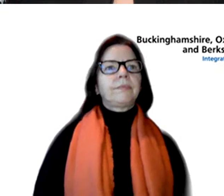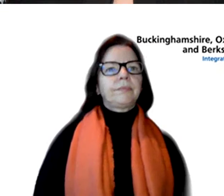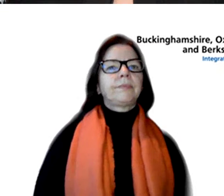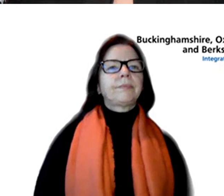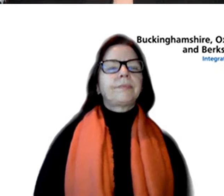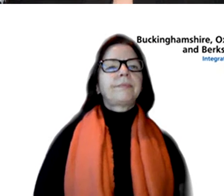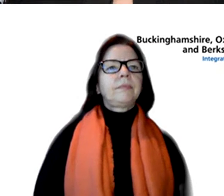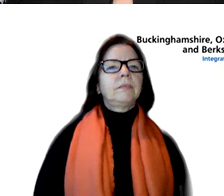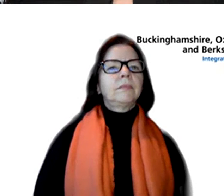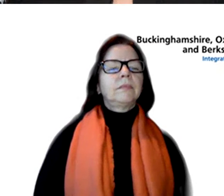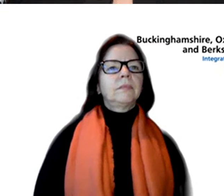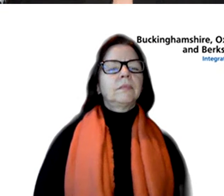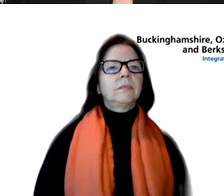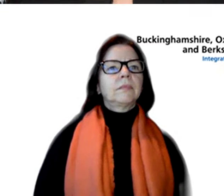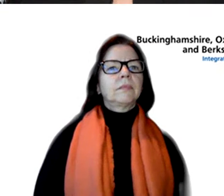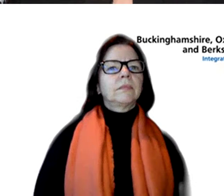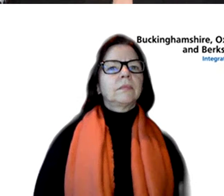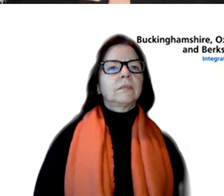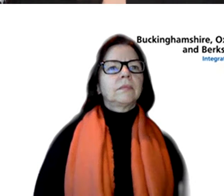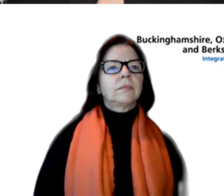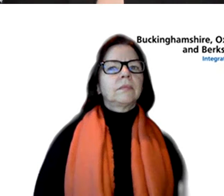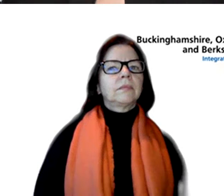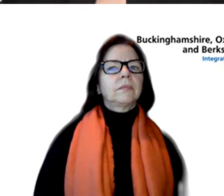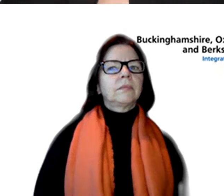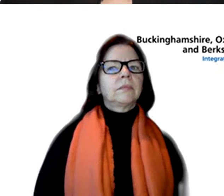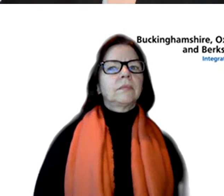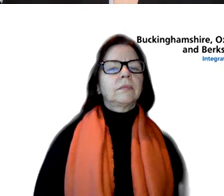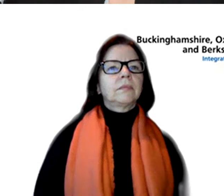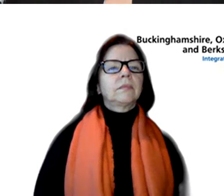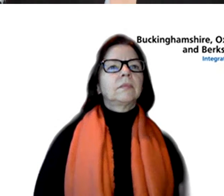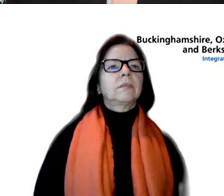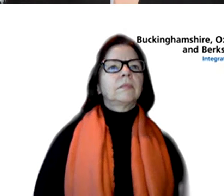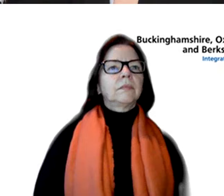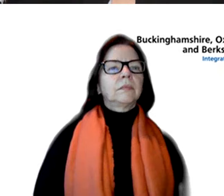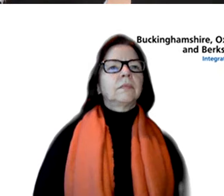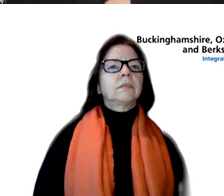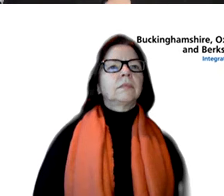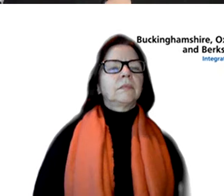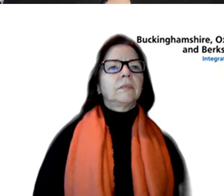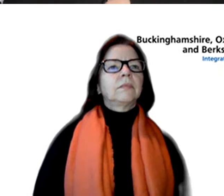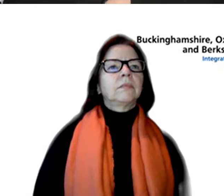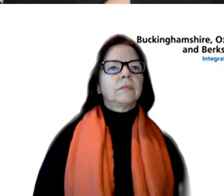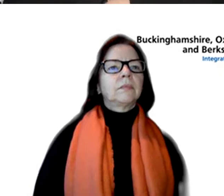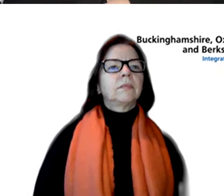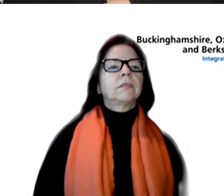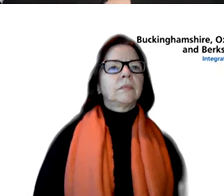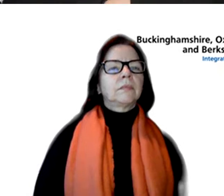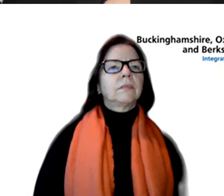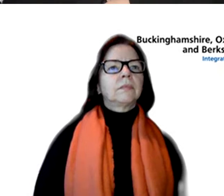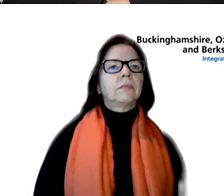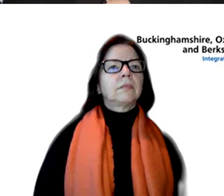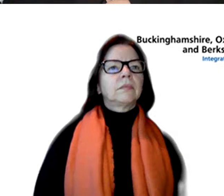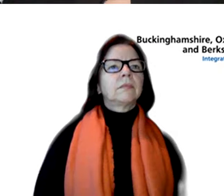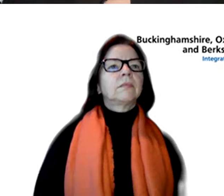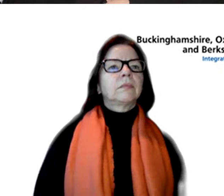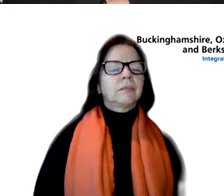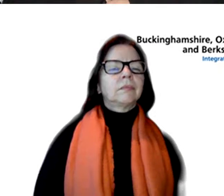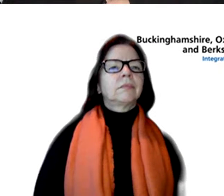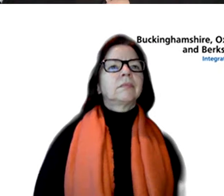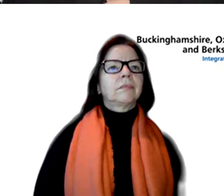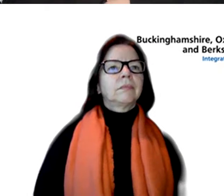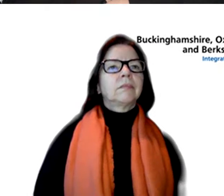little ones. So again, really specialist providers we can work with. We work with some of the the largest